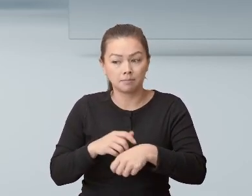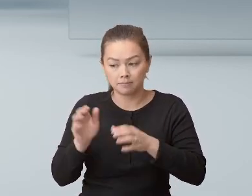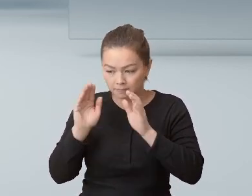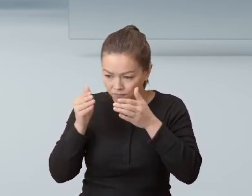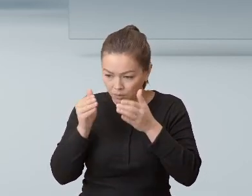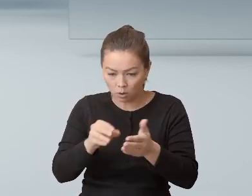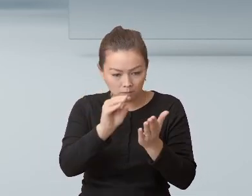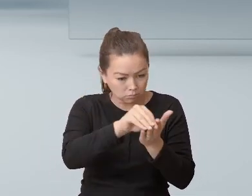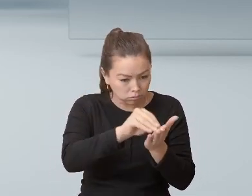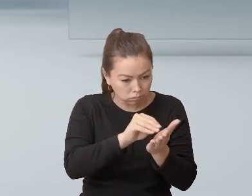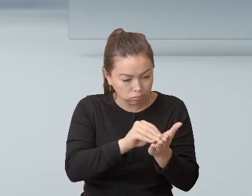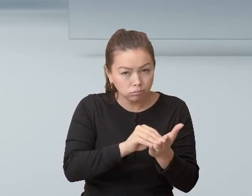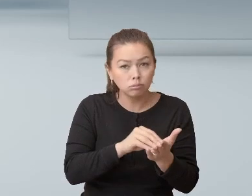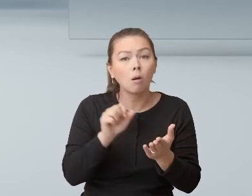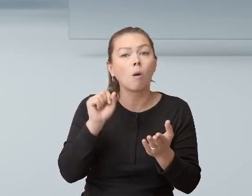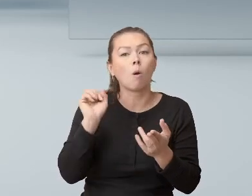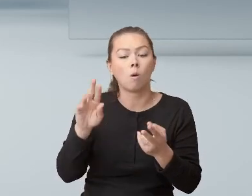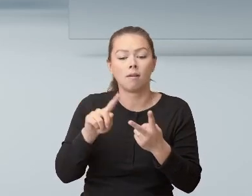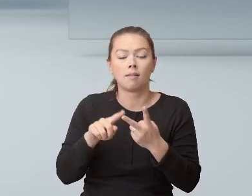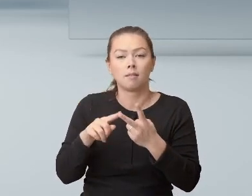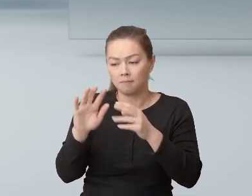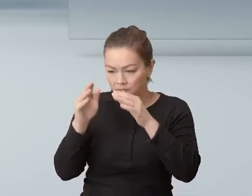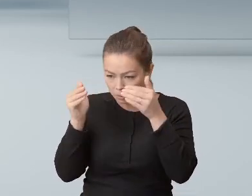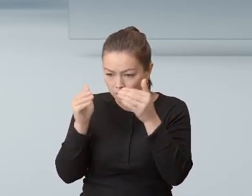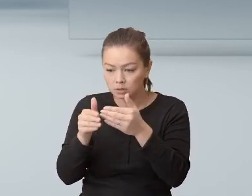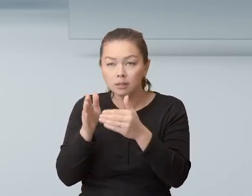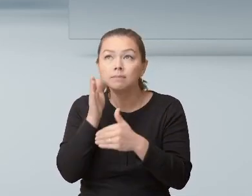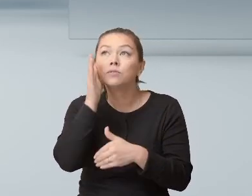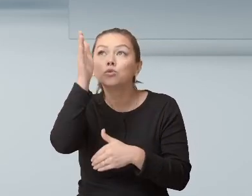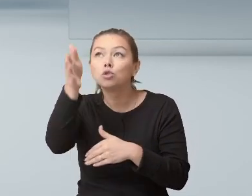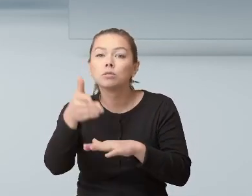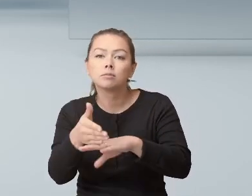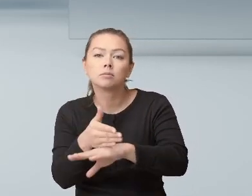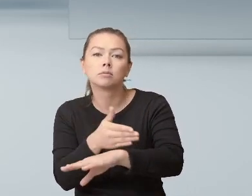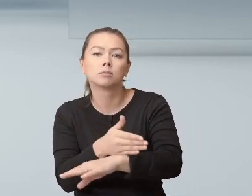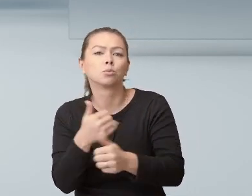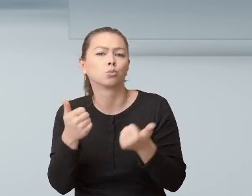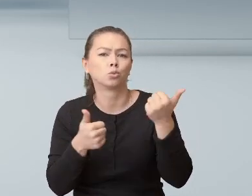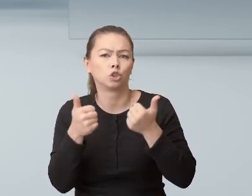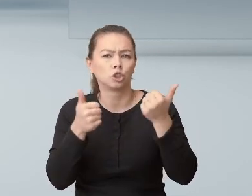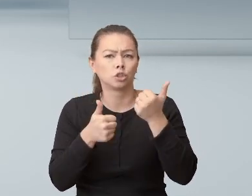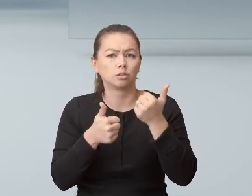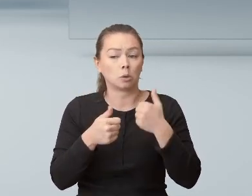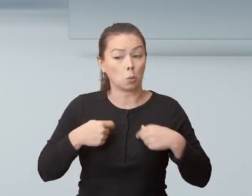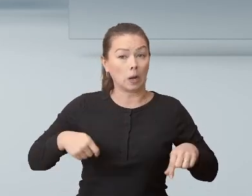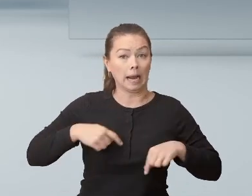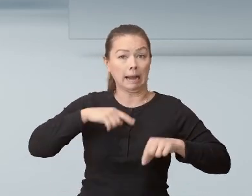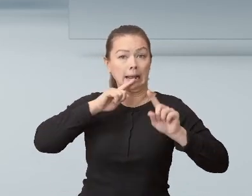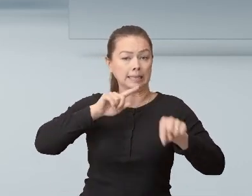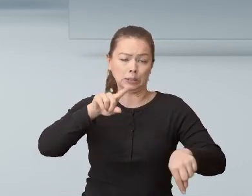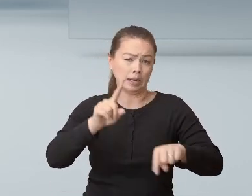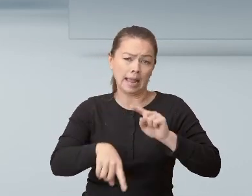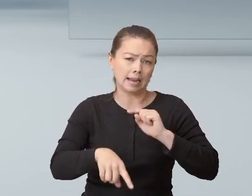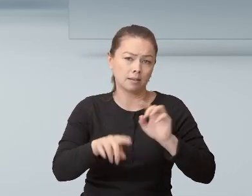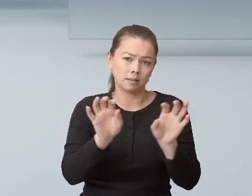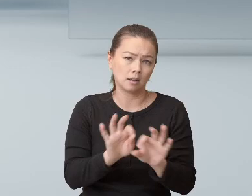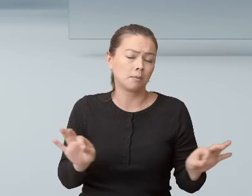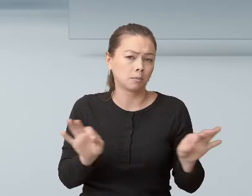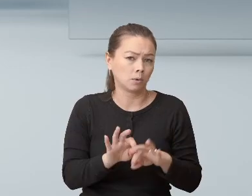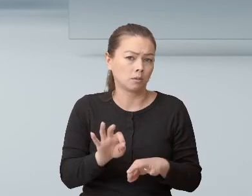things should be? We can't answer that question for you. I mean, again, it depends on your circumstance, but that's one thing to